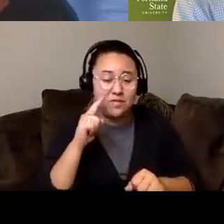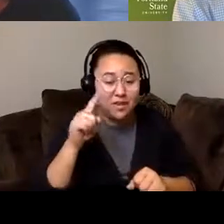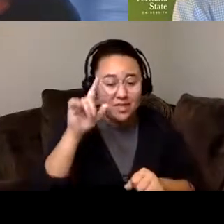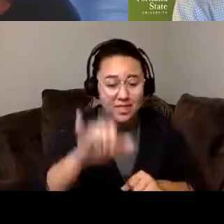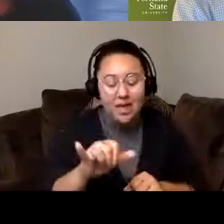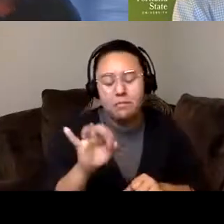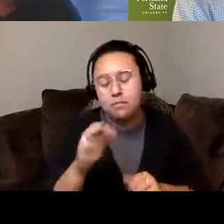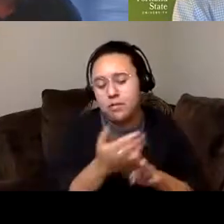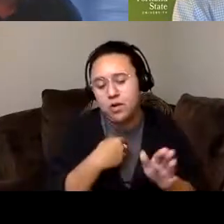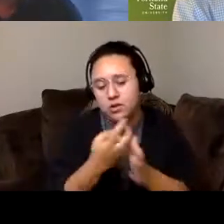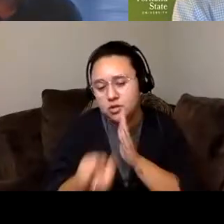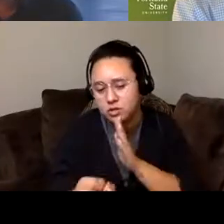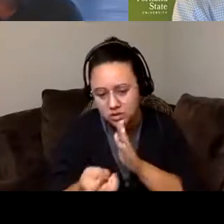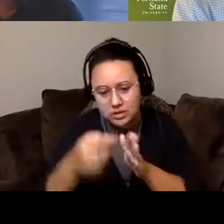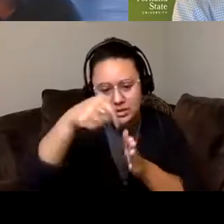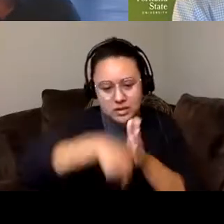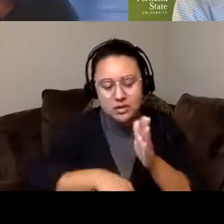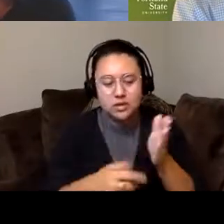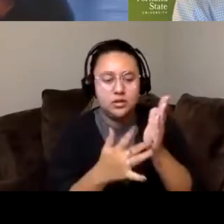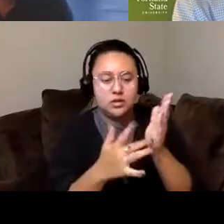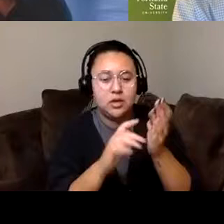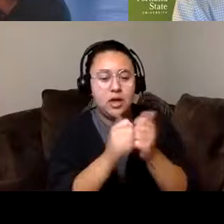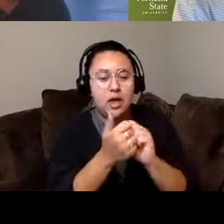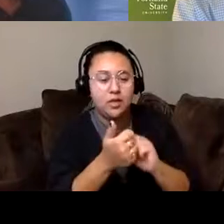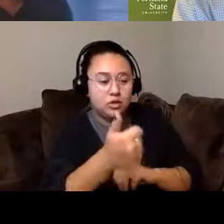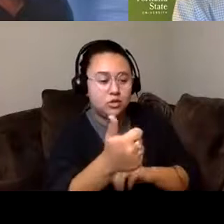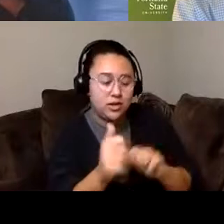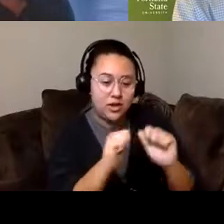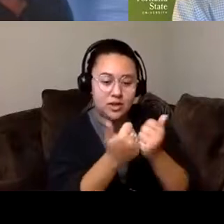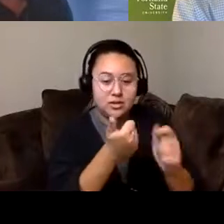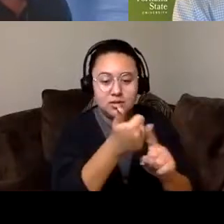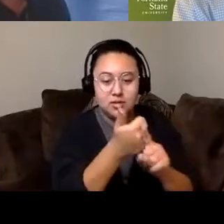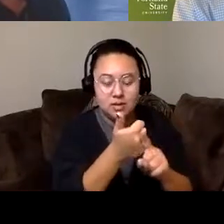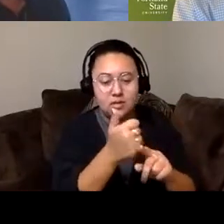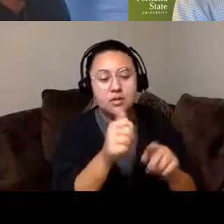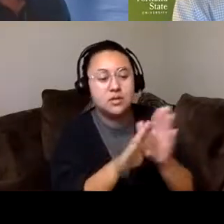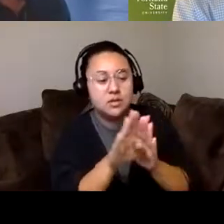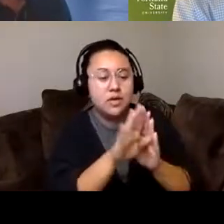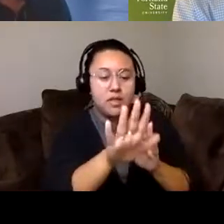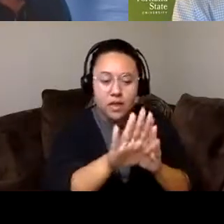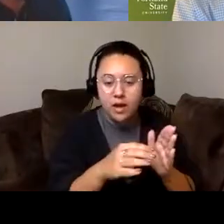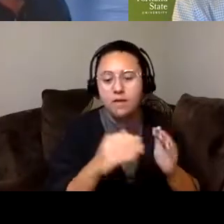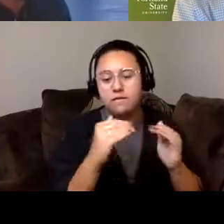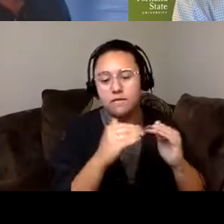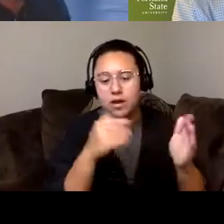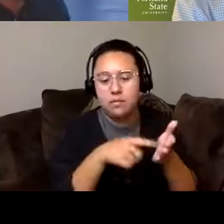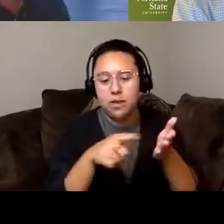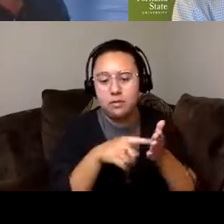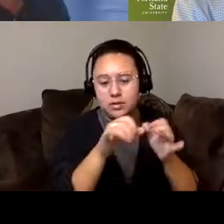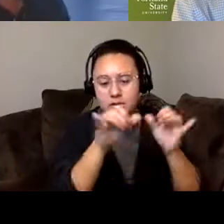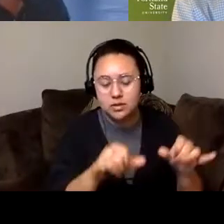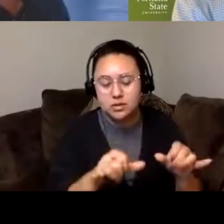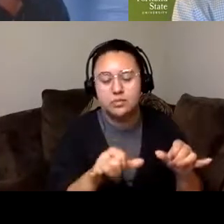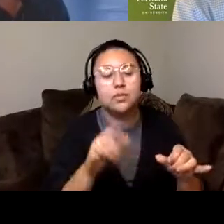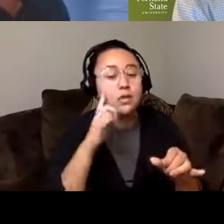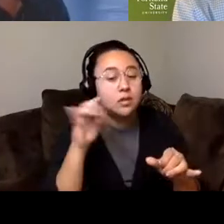it, is the technology with which the transit agency has built their fare payment system on. And this is where the complexities